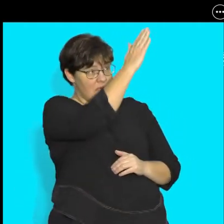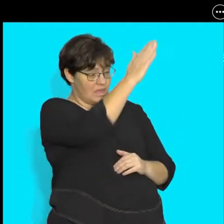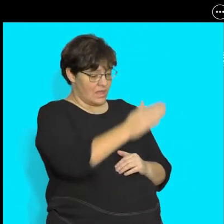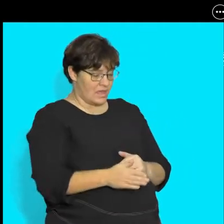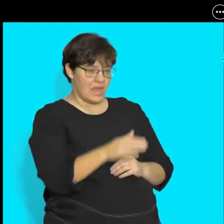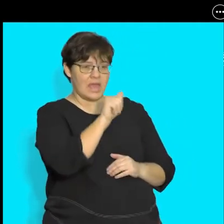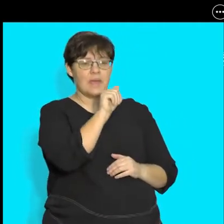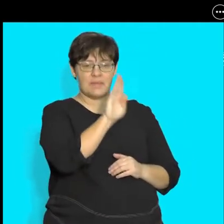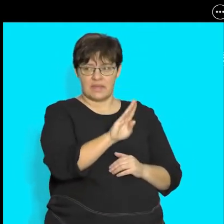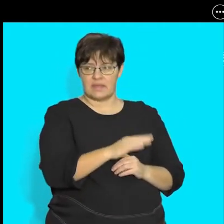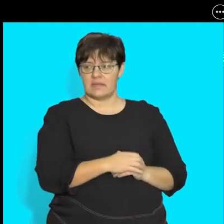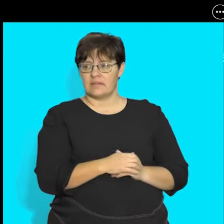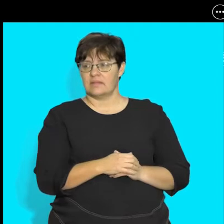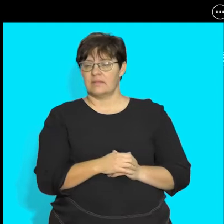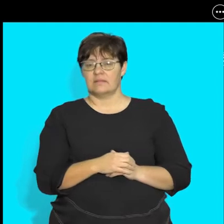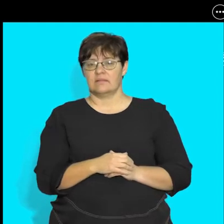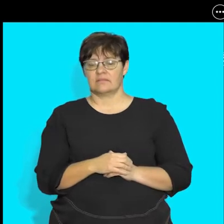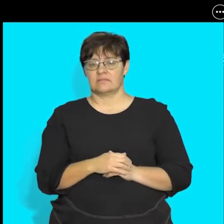gradient of line AB,